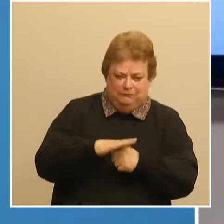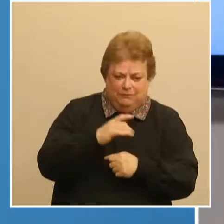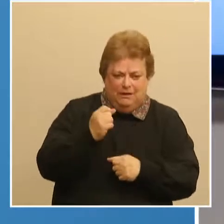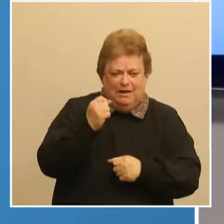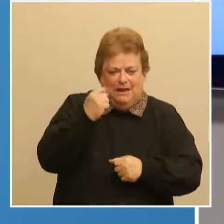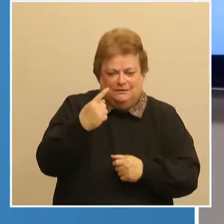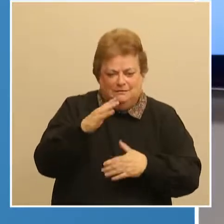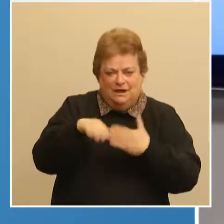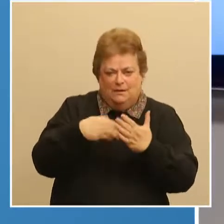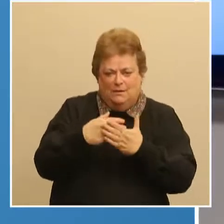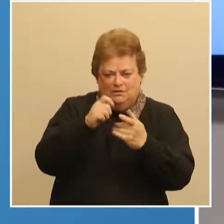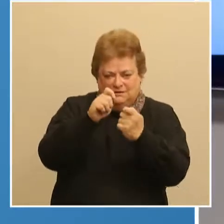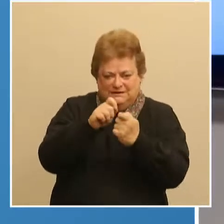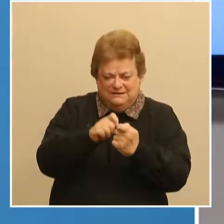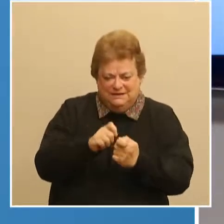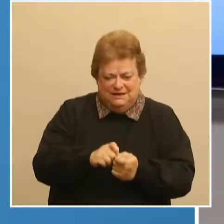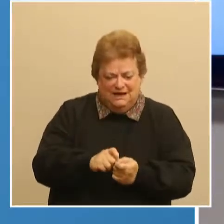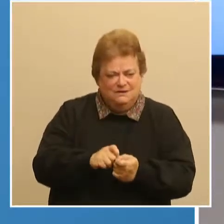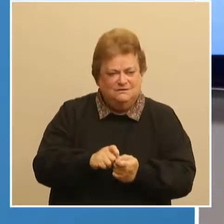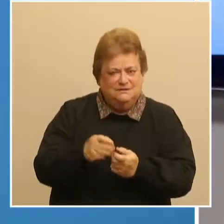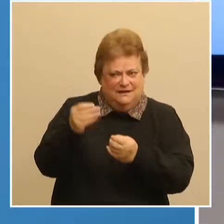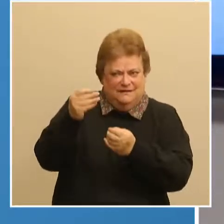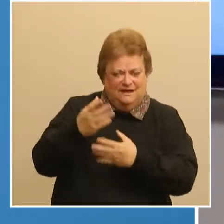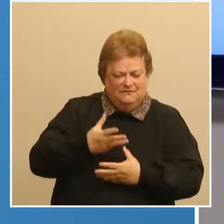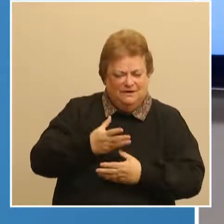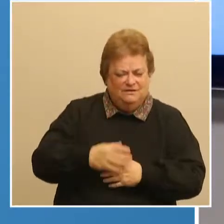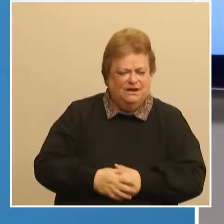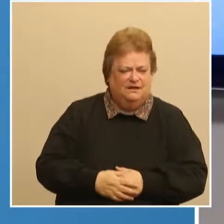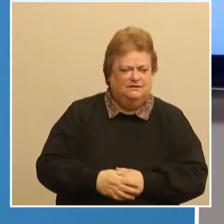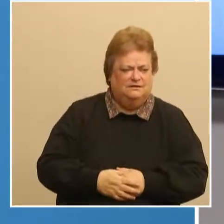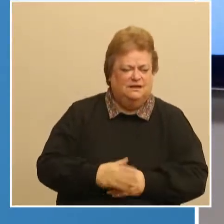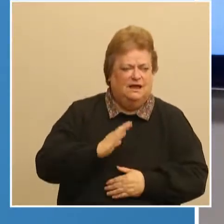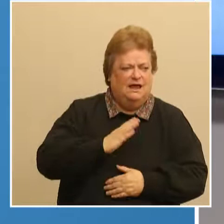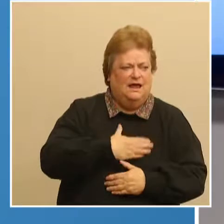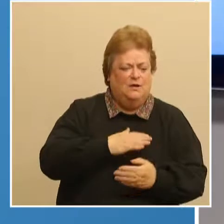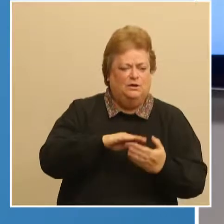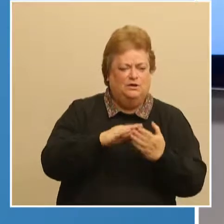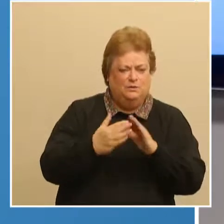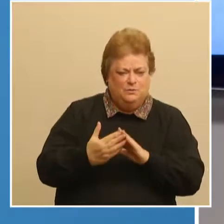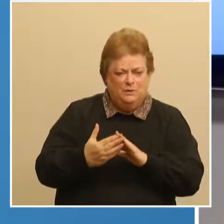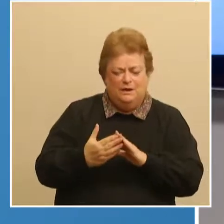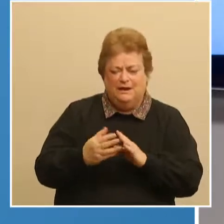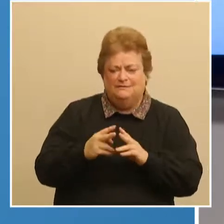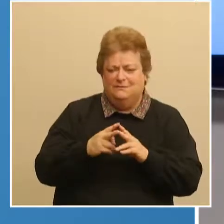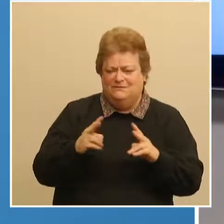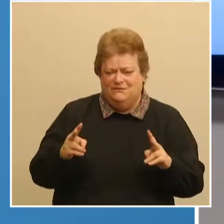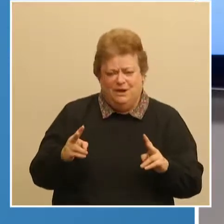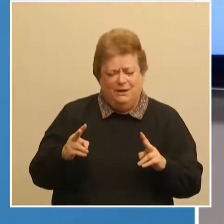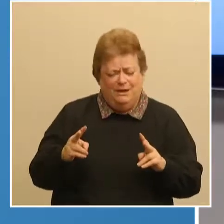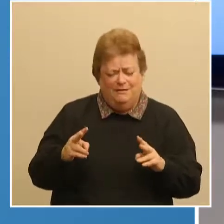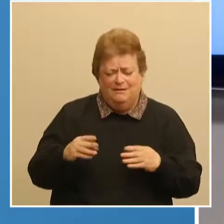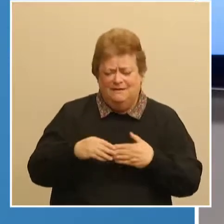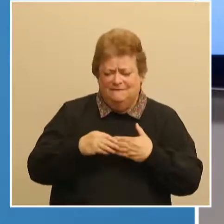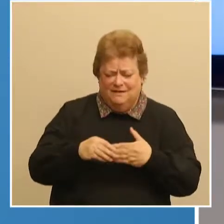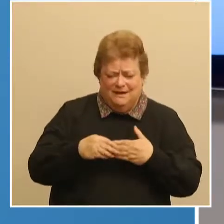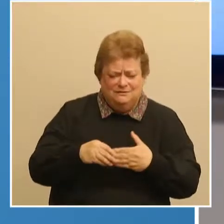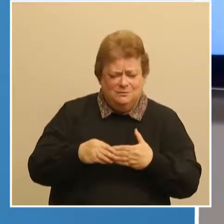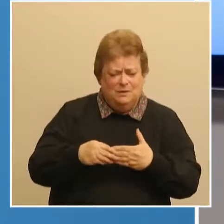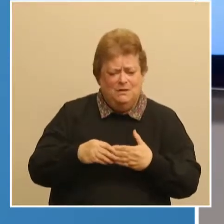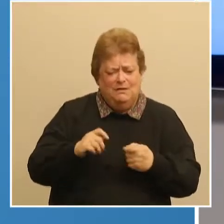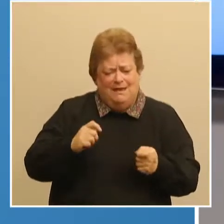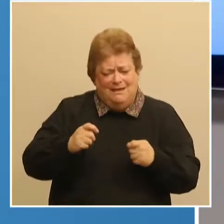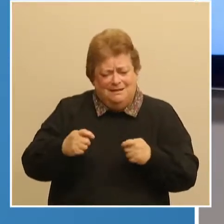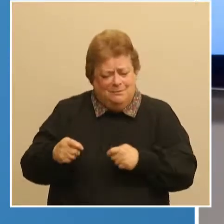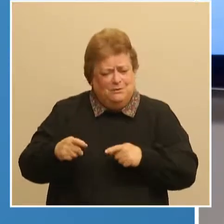details provided. I think, our community has really been flexible and adaptable during this